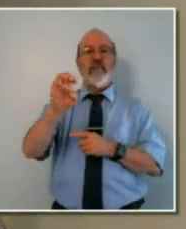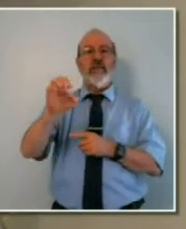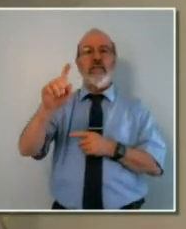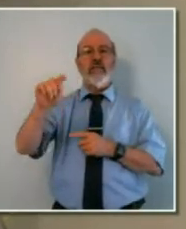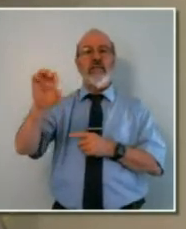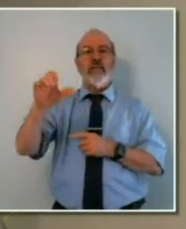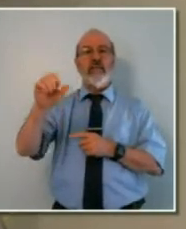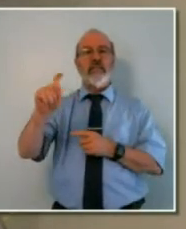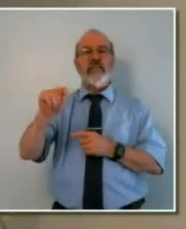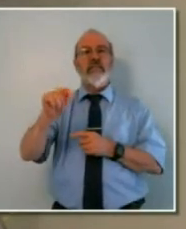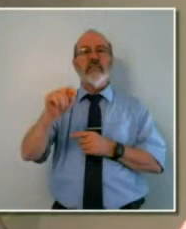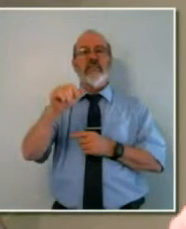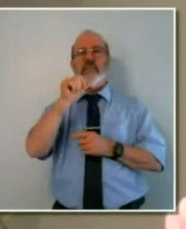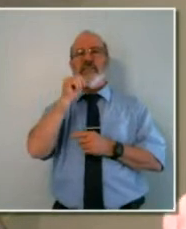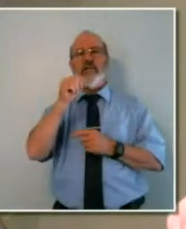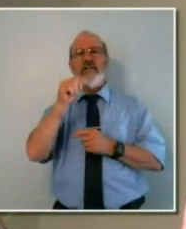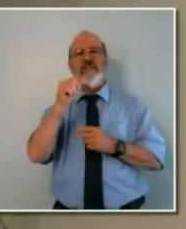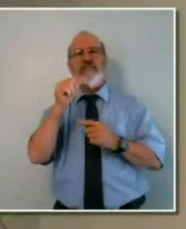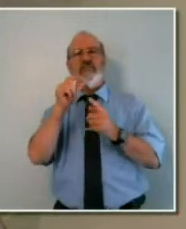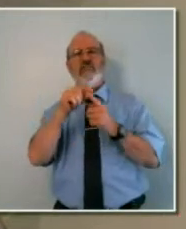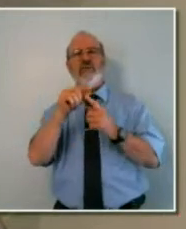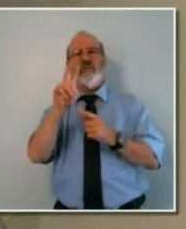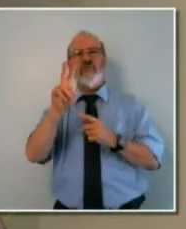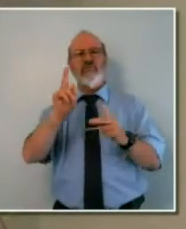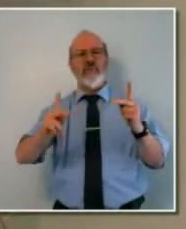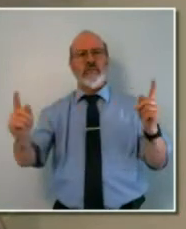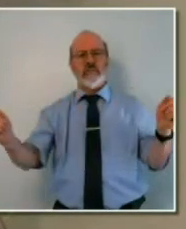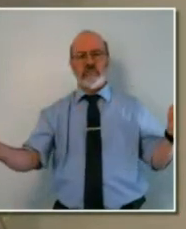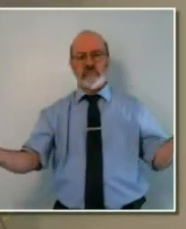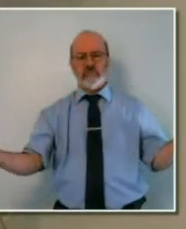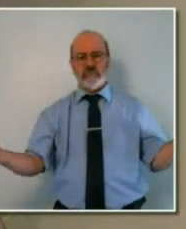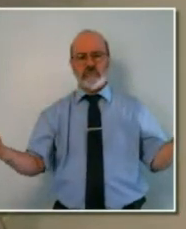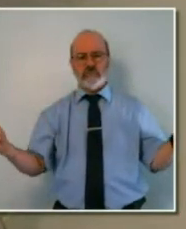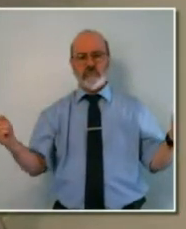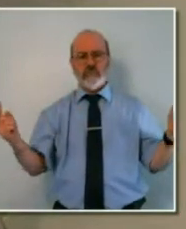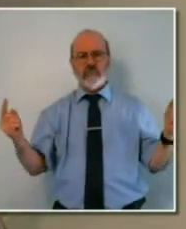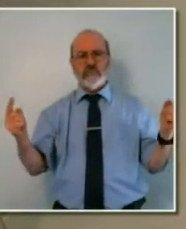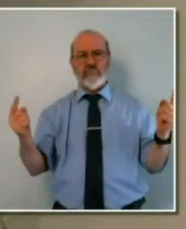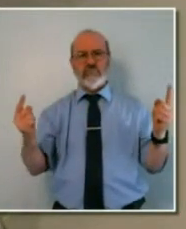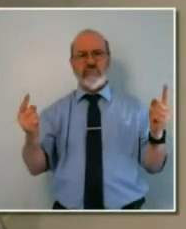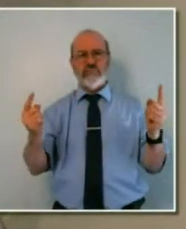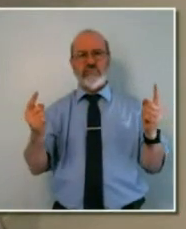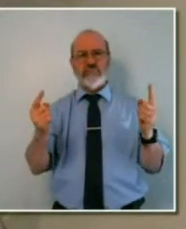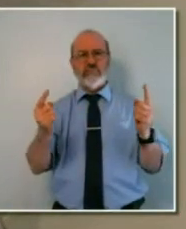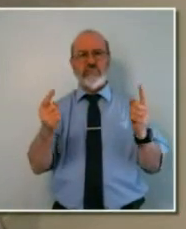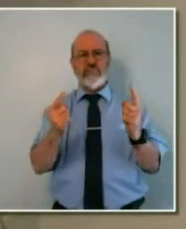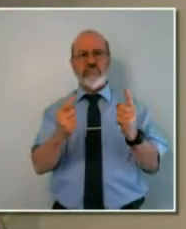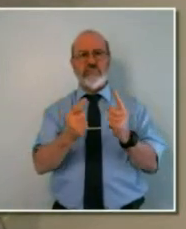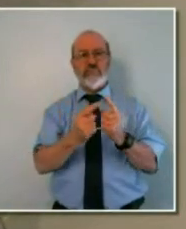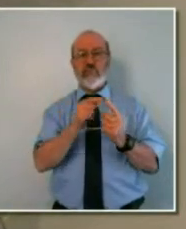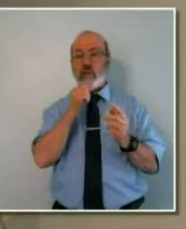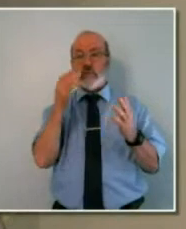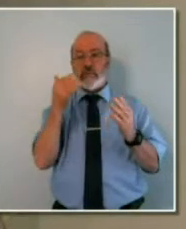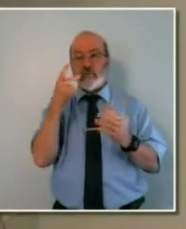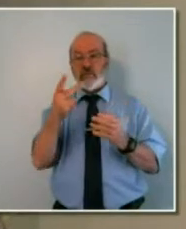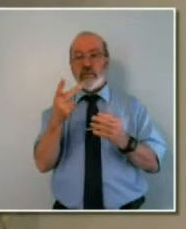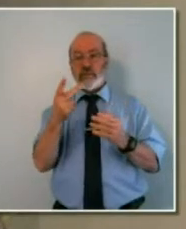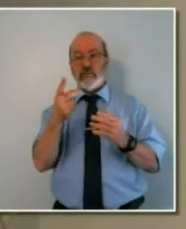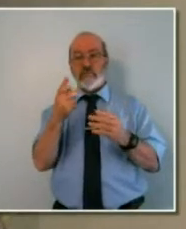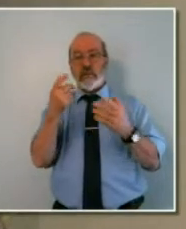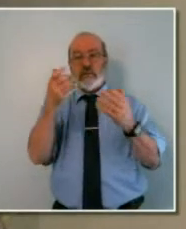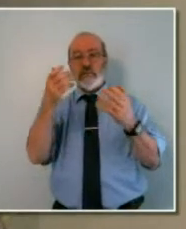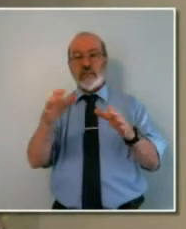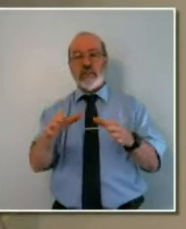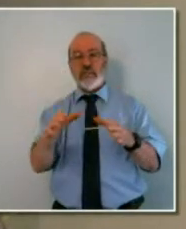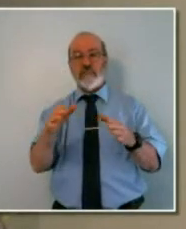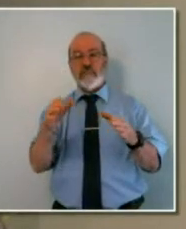which indicates two people walking casually along the way, not expecting to see each other, but by chance they happen to be walking